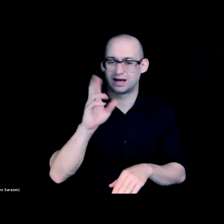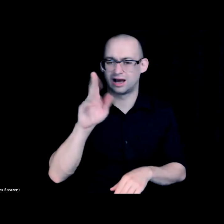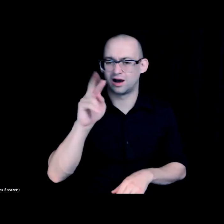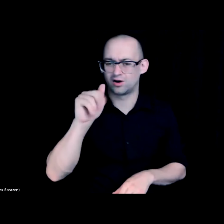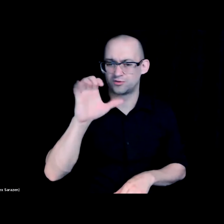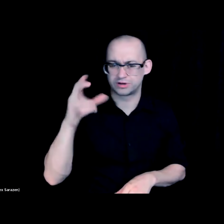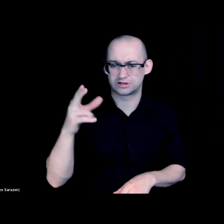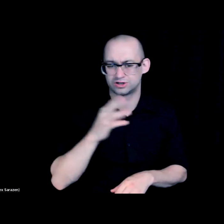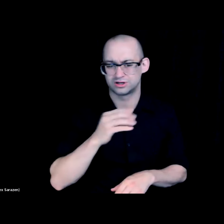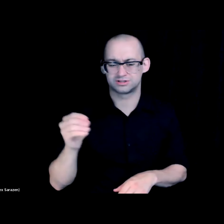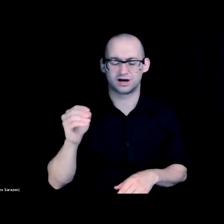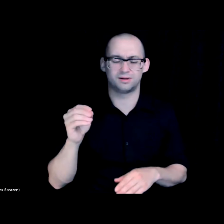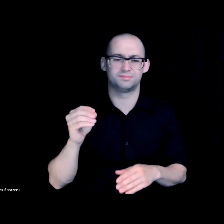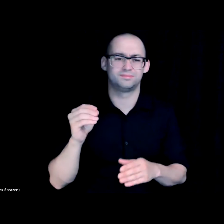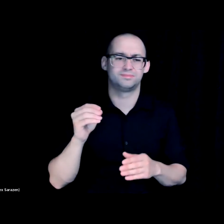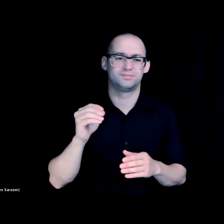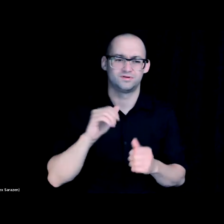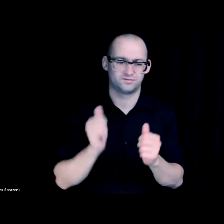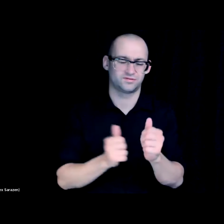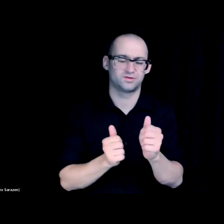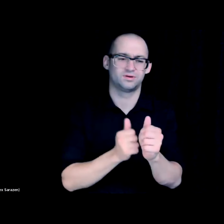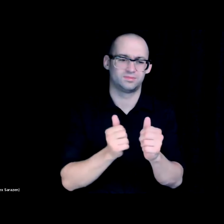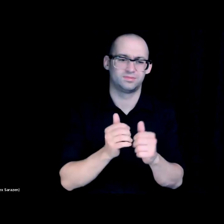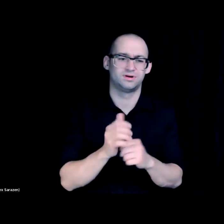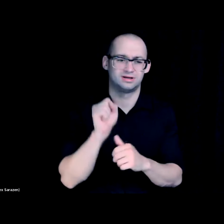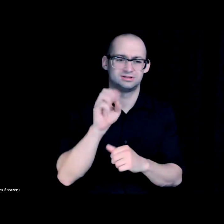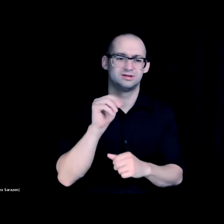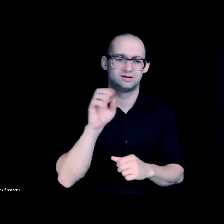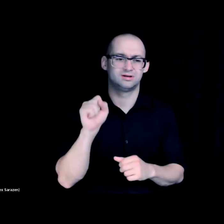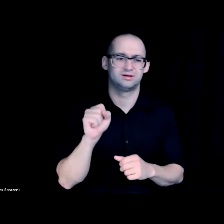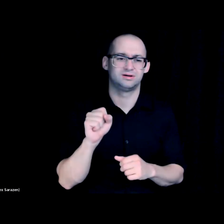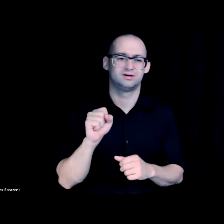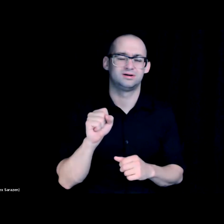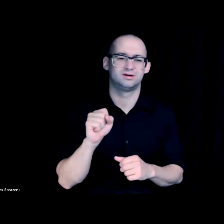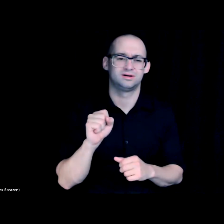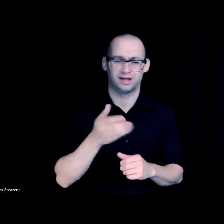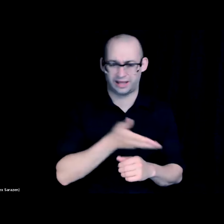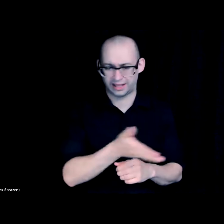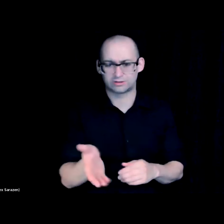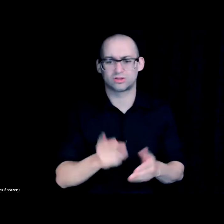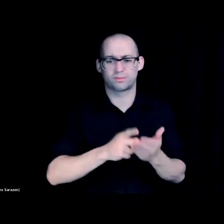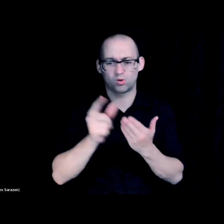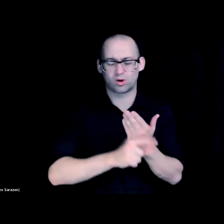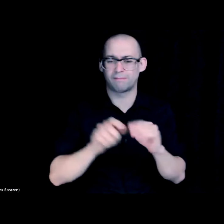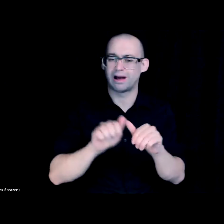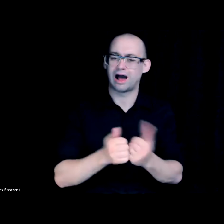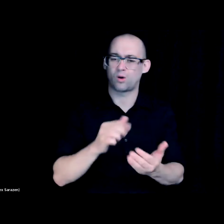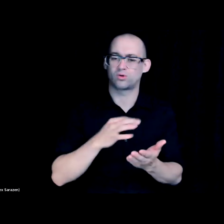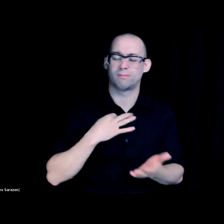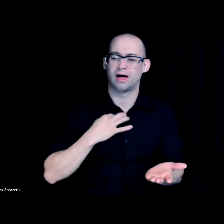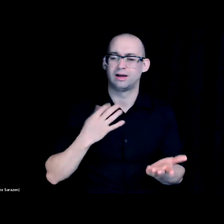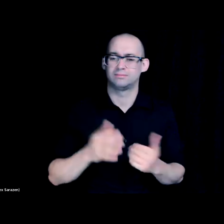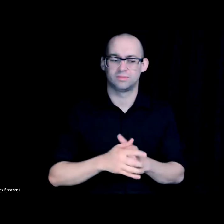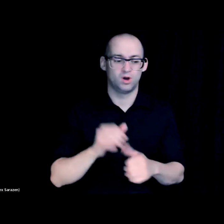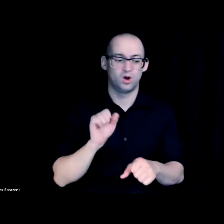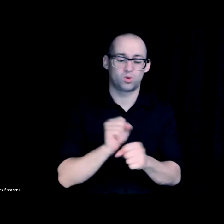particularly over SMS, letting people know here's a program and here's what you can do to apply. We do a lot of work with